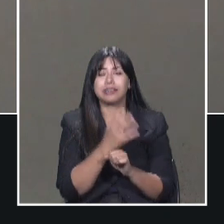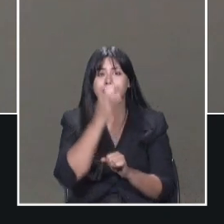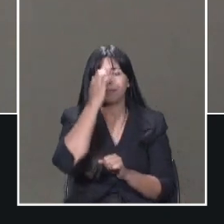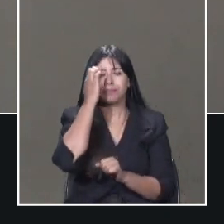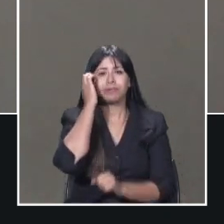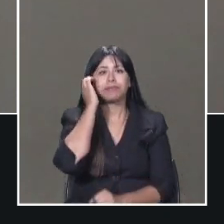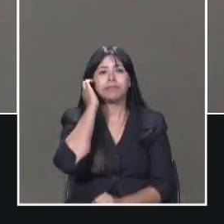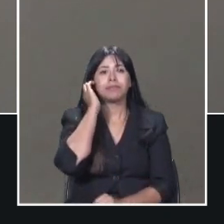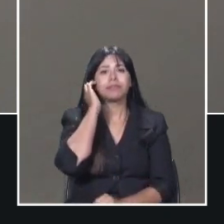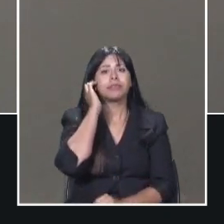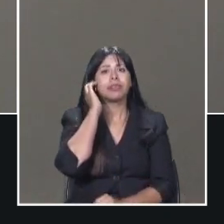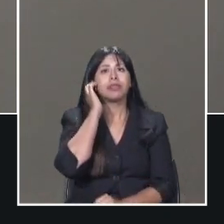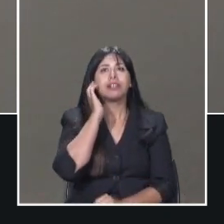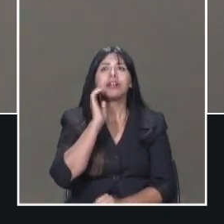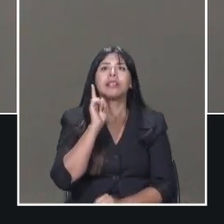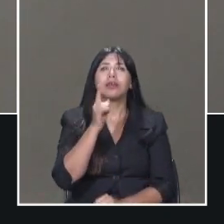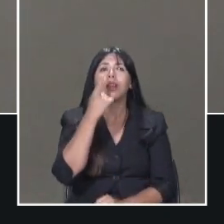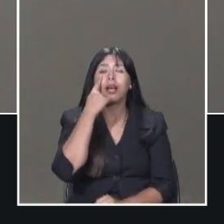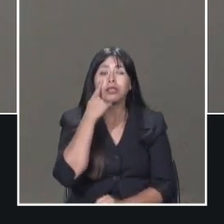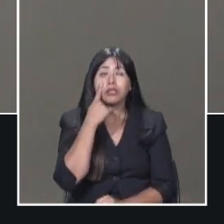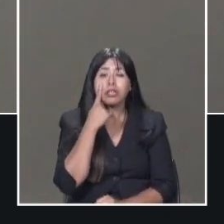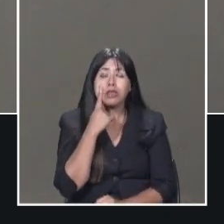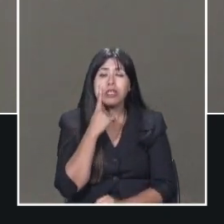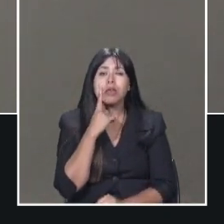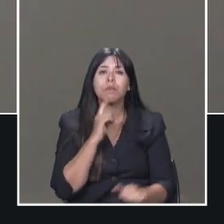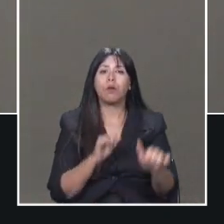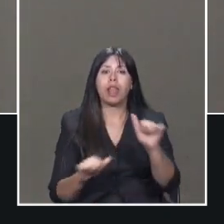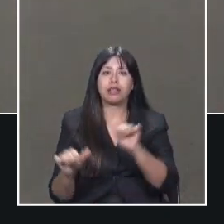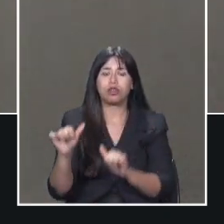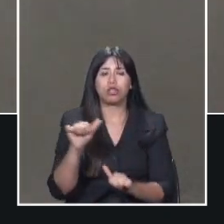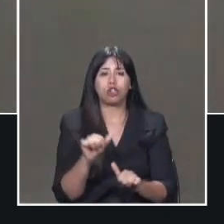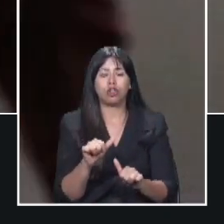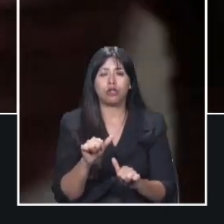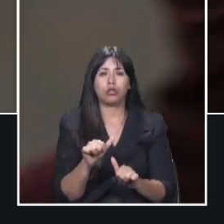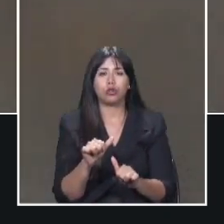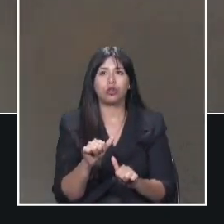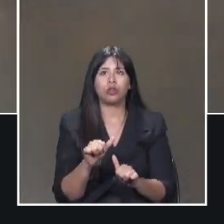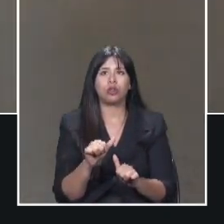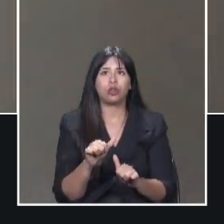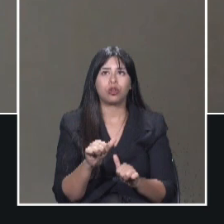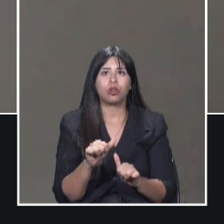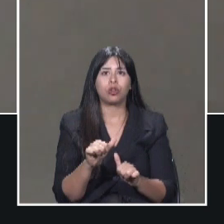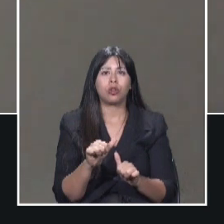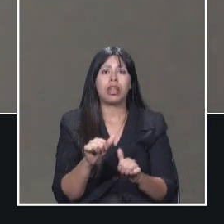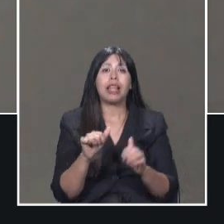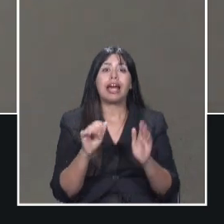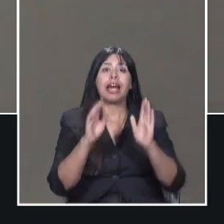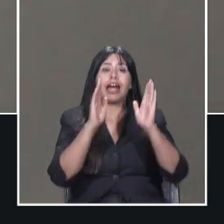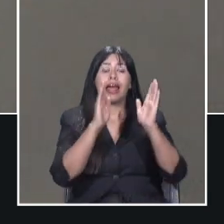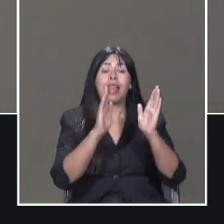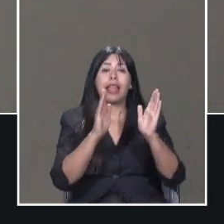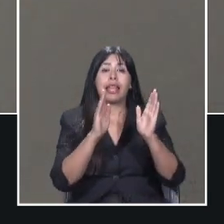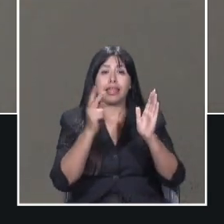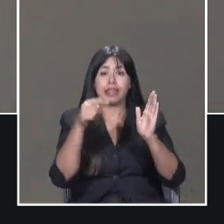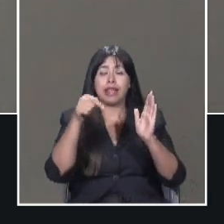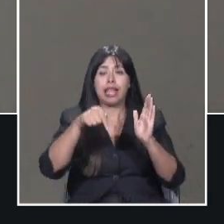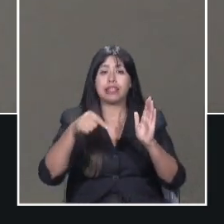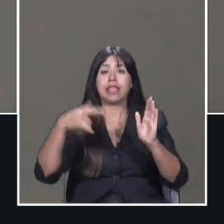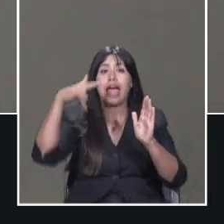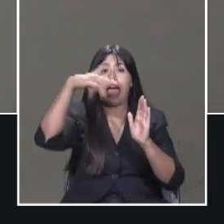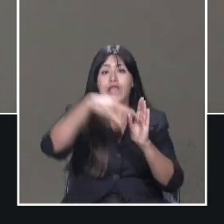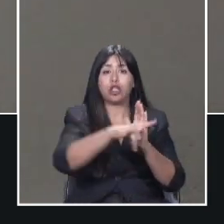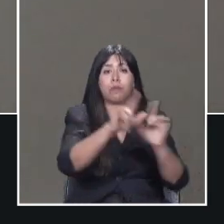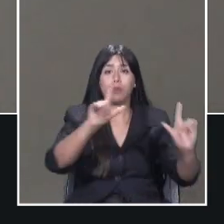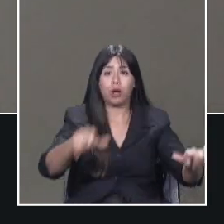the back of this airport desk, you have our technology. You don't see it. But you come with your bag to the